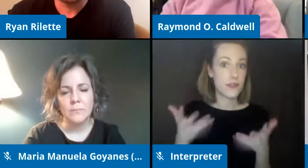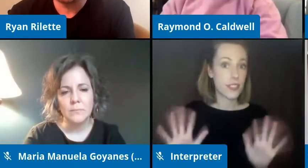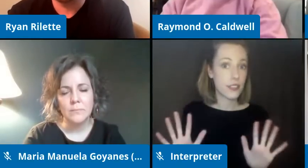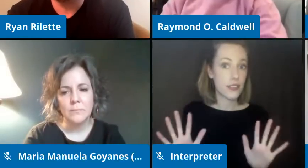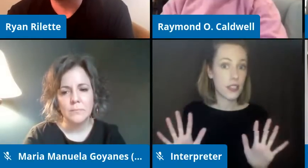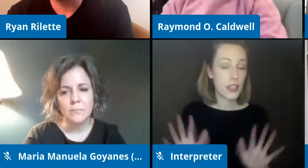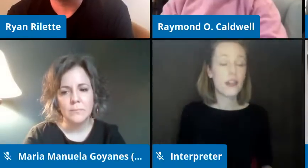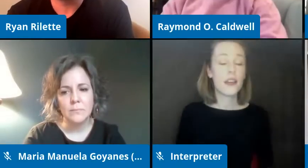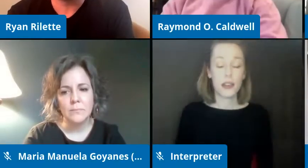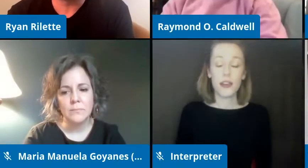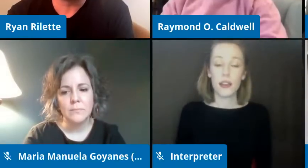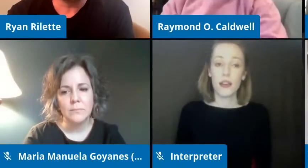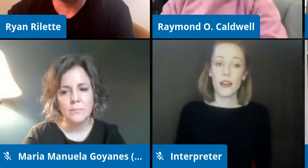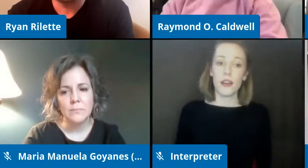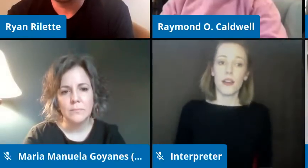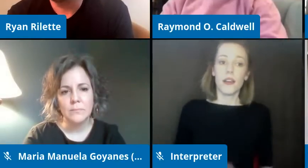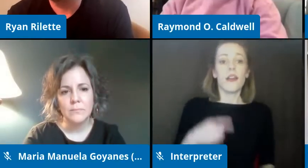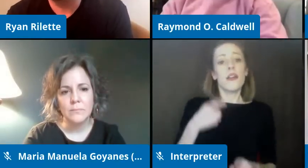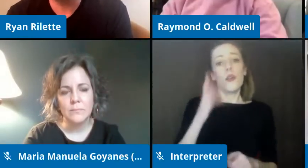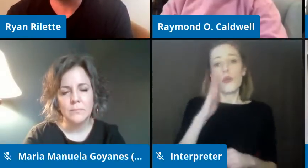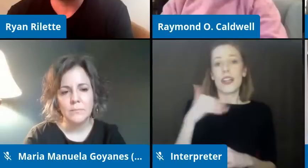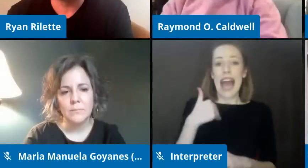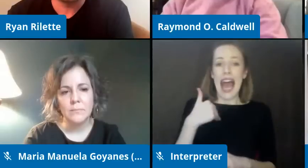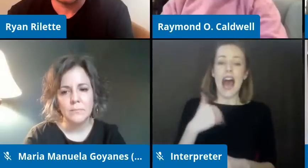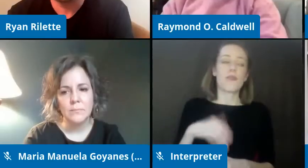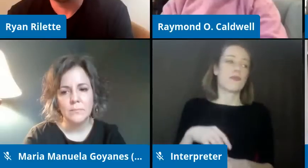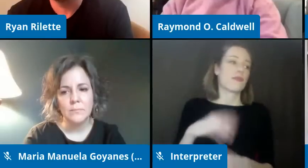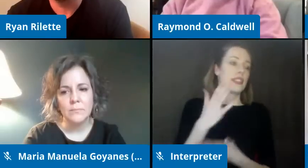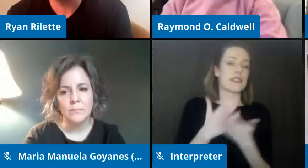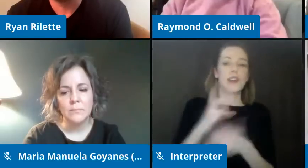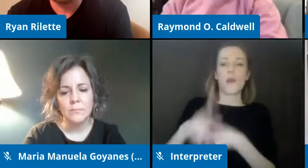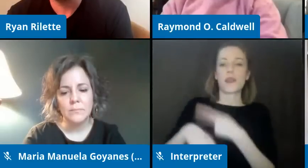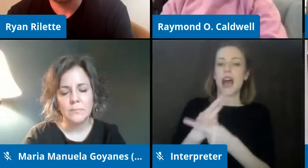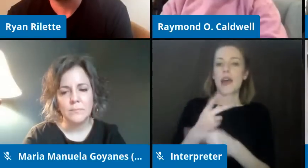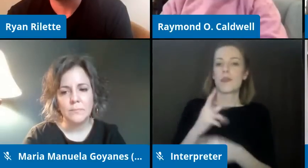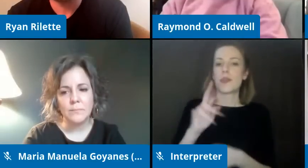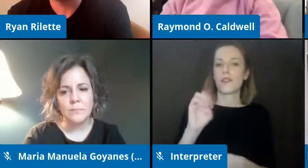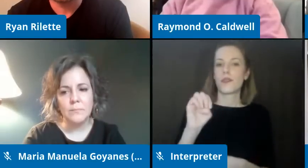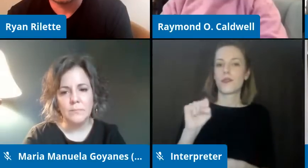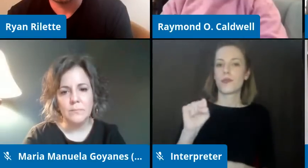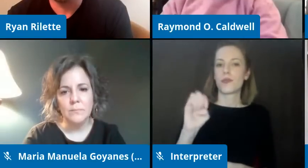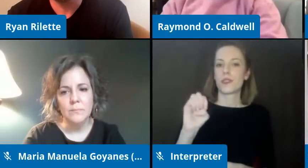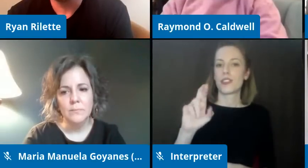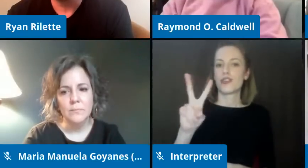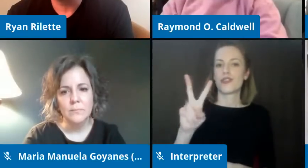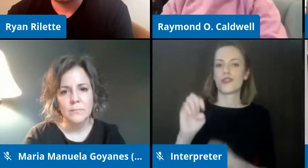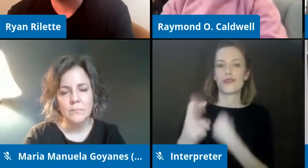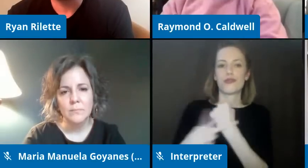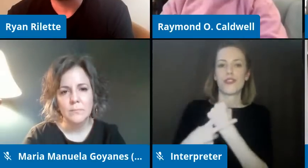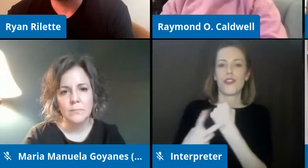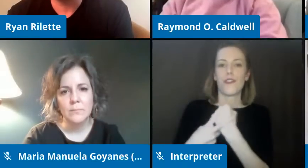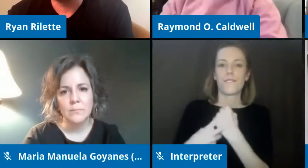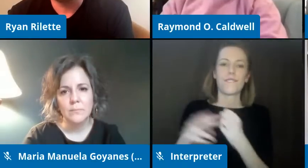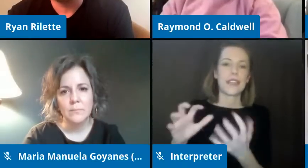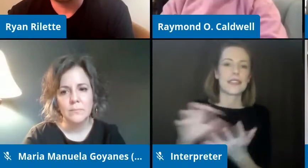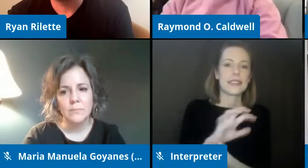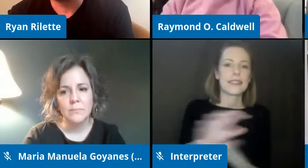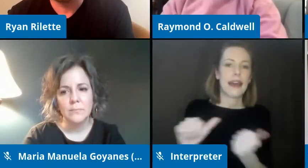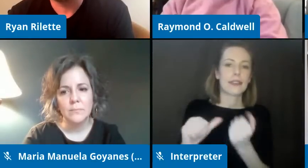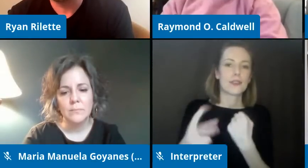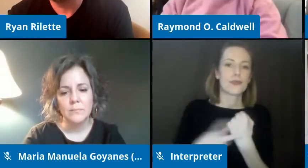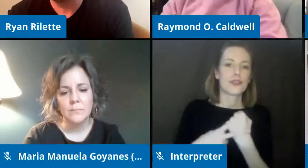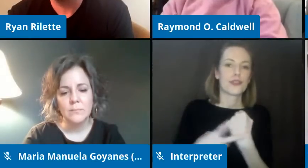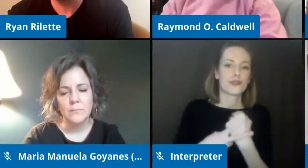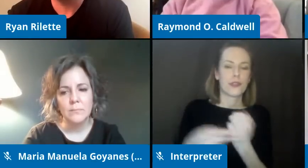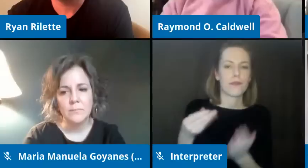either board designated reserves or, you know, facility reserves, some kind of disaster reserve, like having money set aside to actually deal with